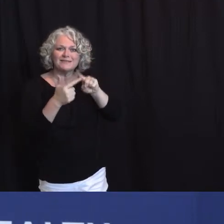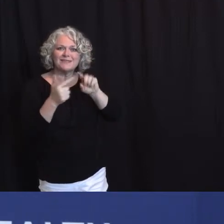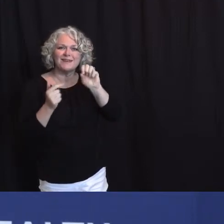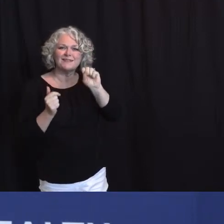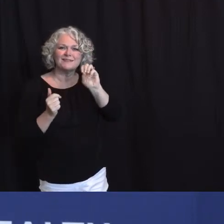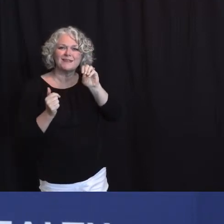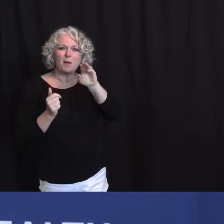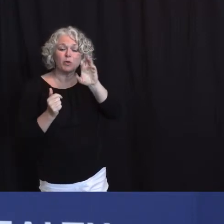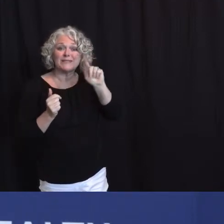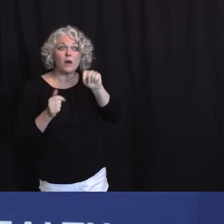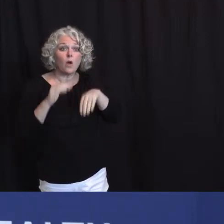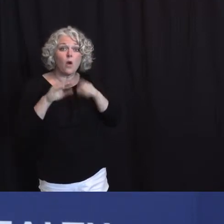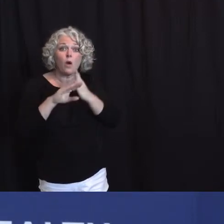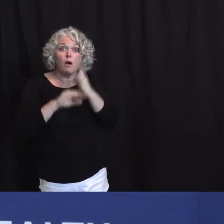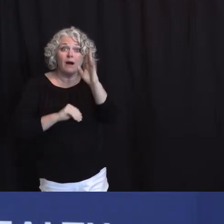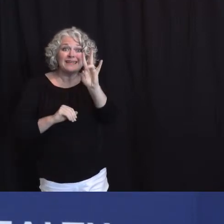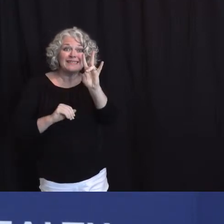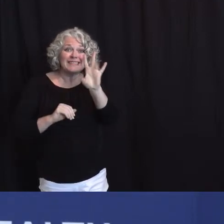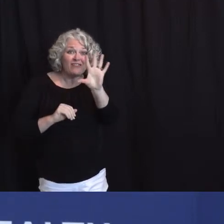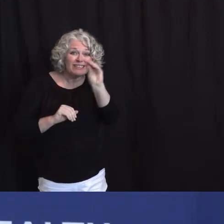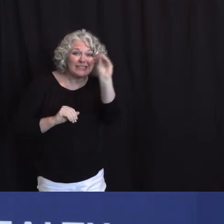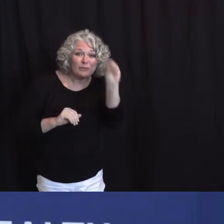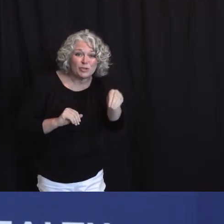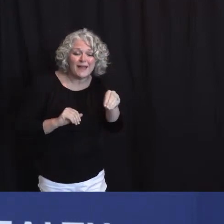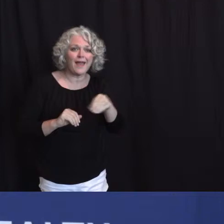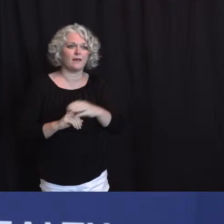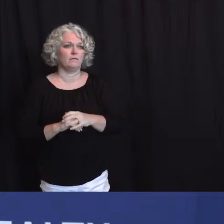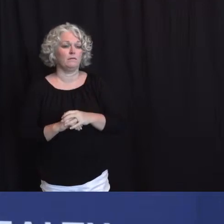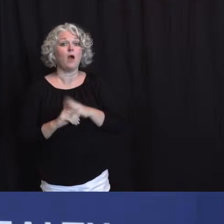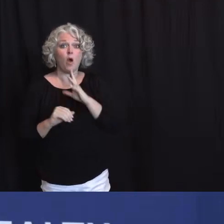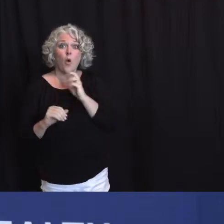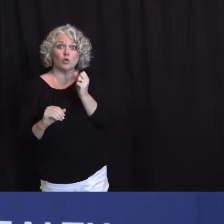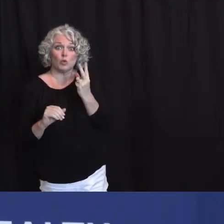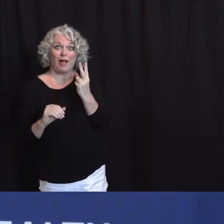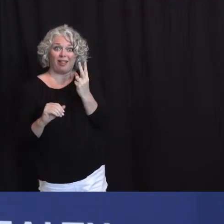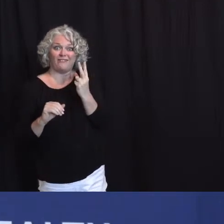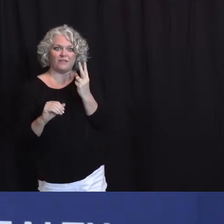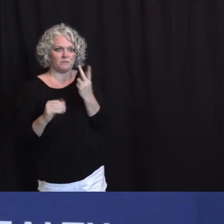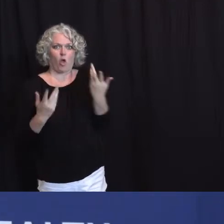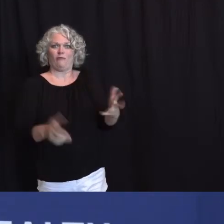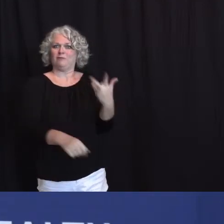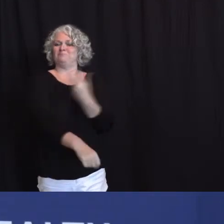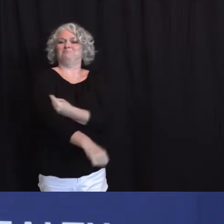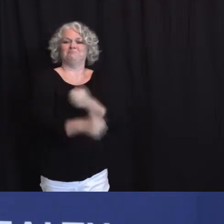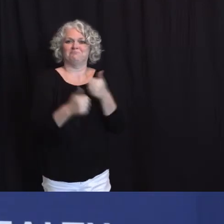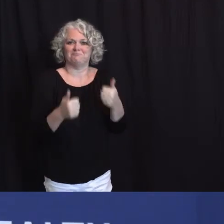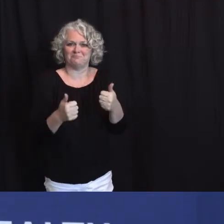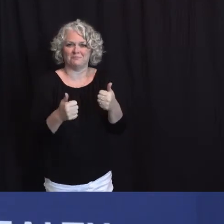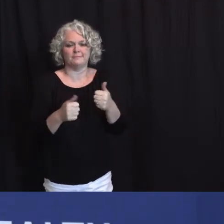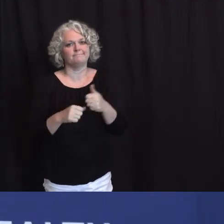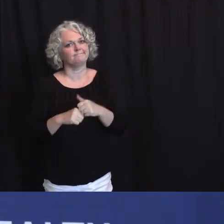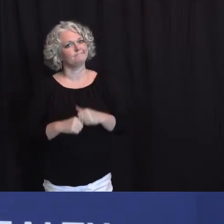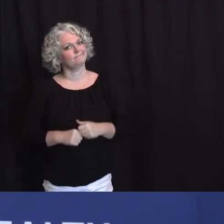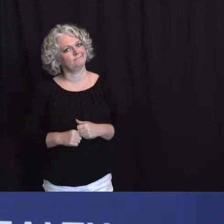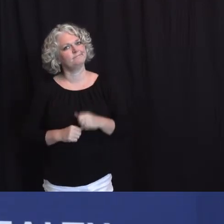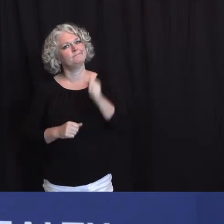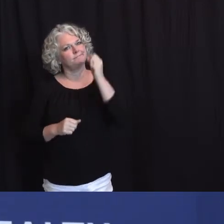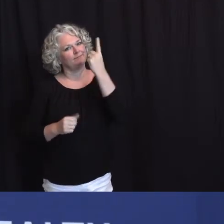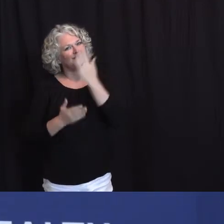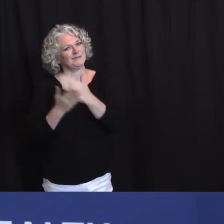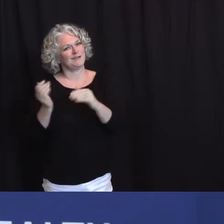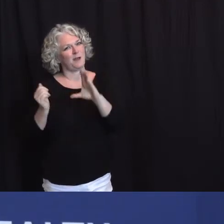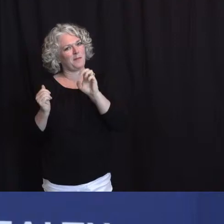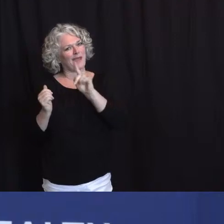example, 73% of their population, 12 and over, have received at least 1 dose. However, we do have some counties with